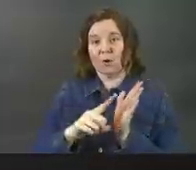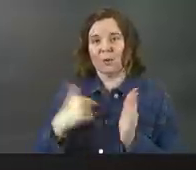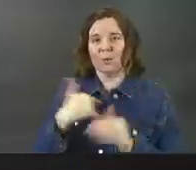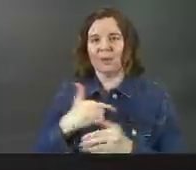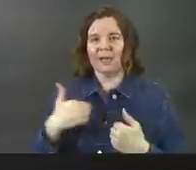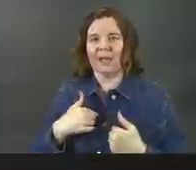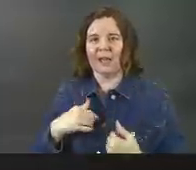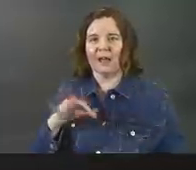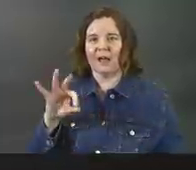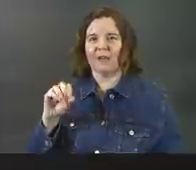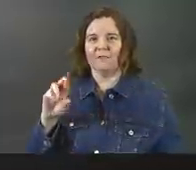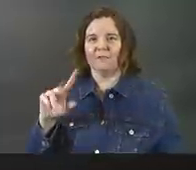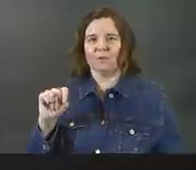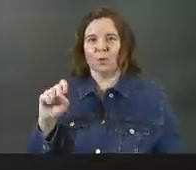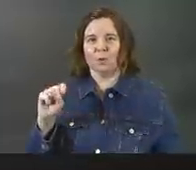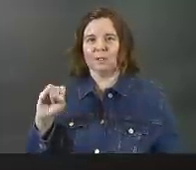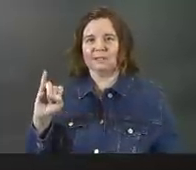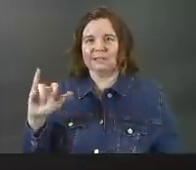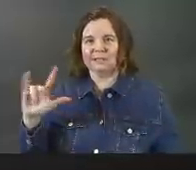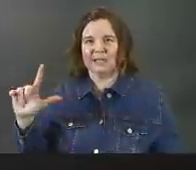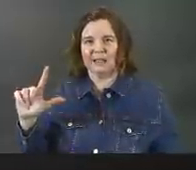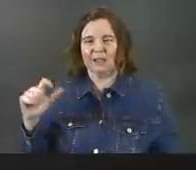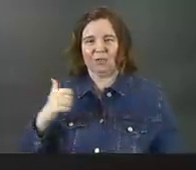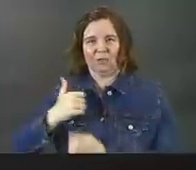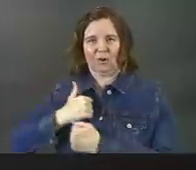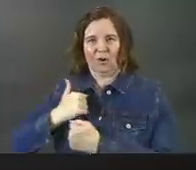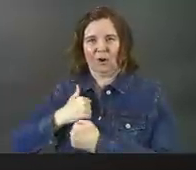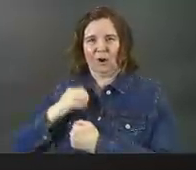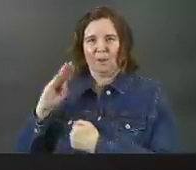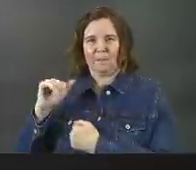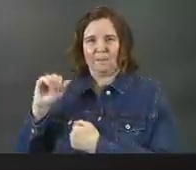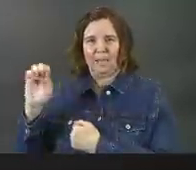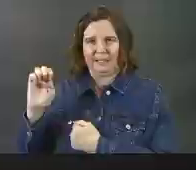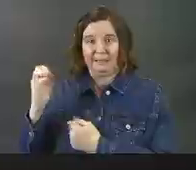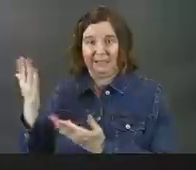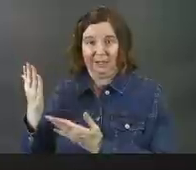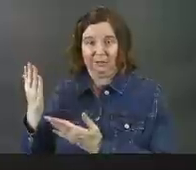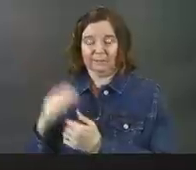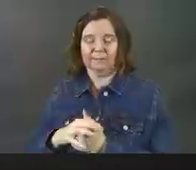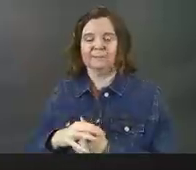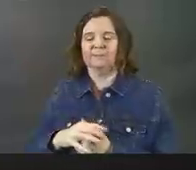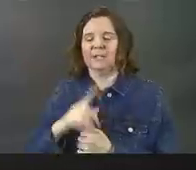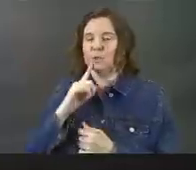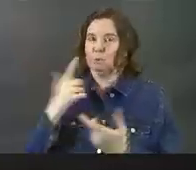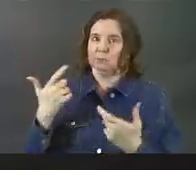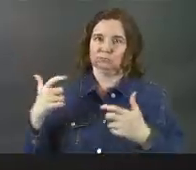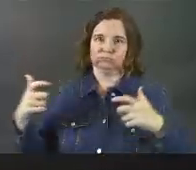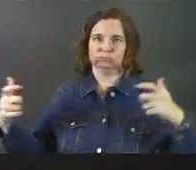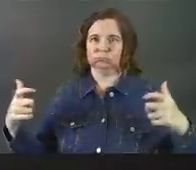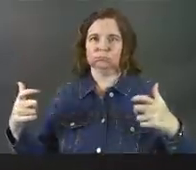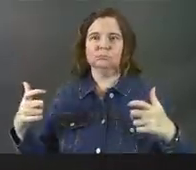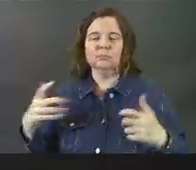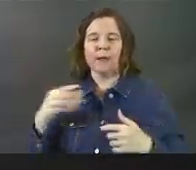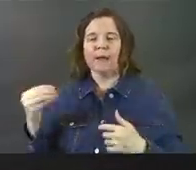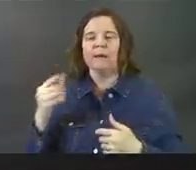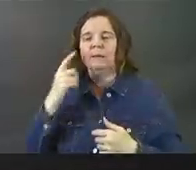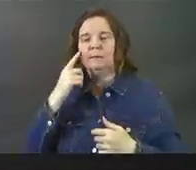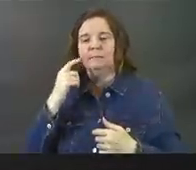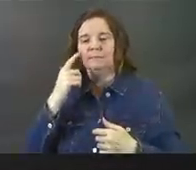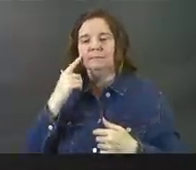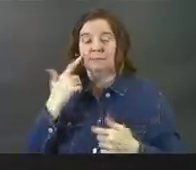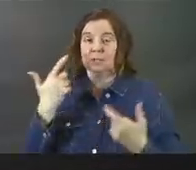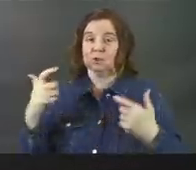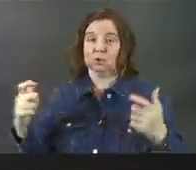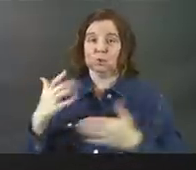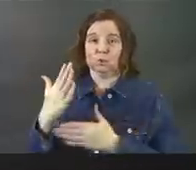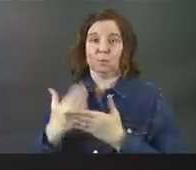is that we have Fort Sill Army Base right here in Lawton, Oklahoma. And it's an army base. It's a really, really large. And